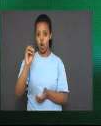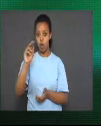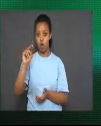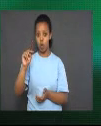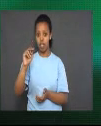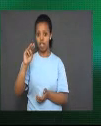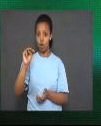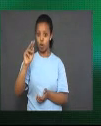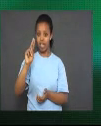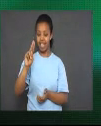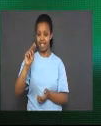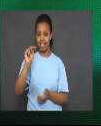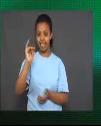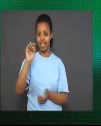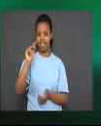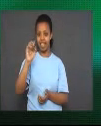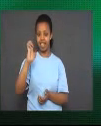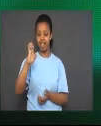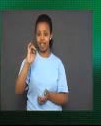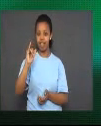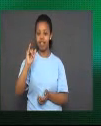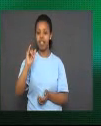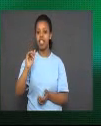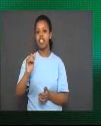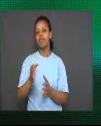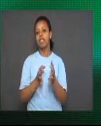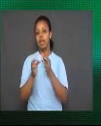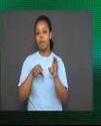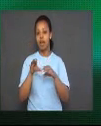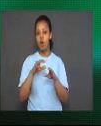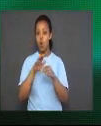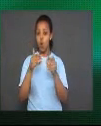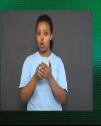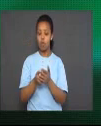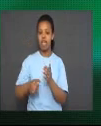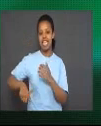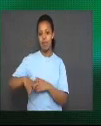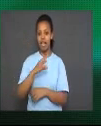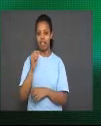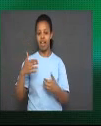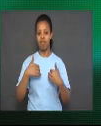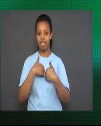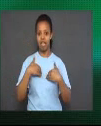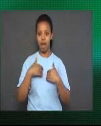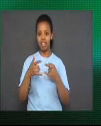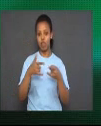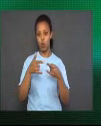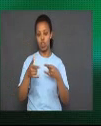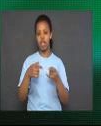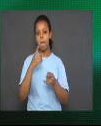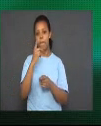community describes all the populations of plant and animal species in an